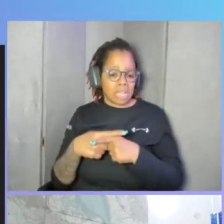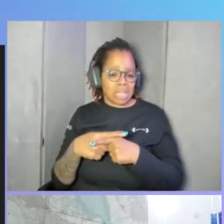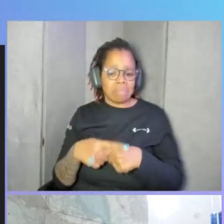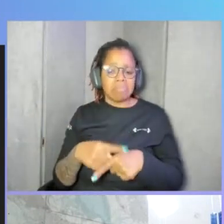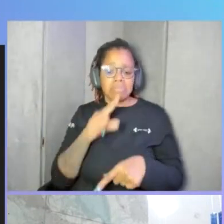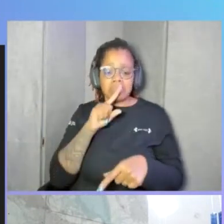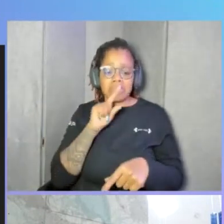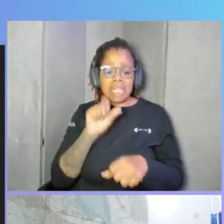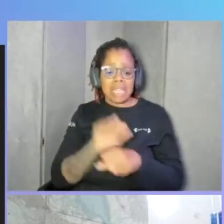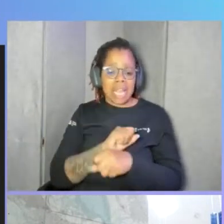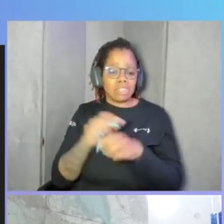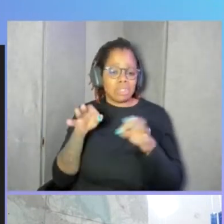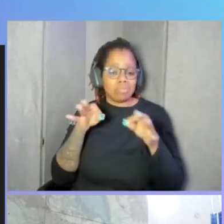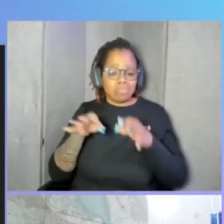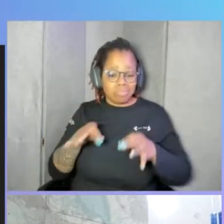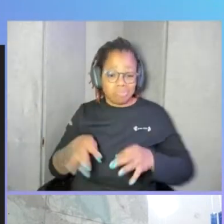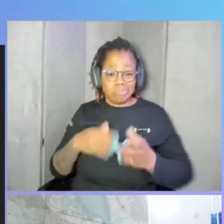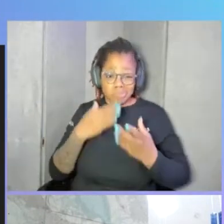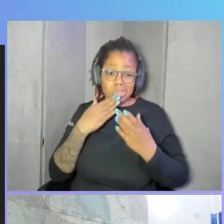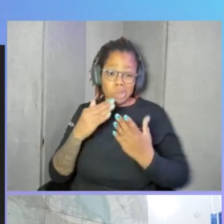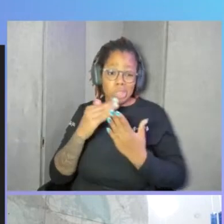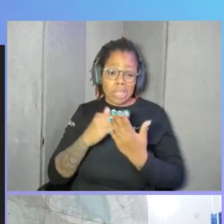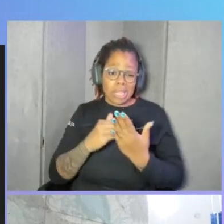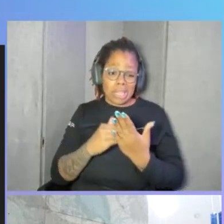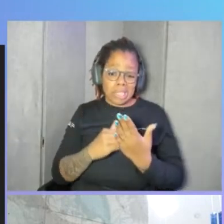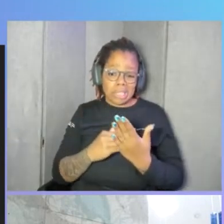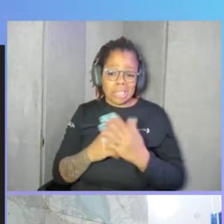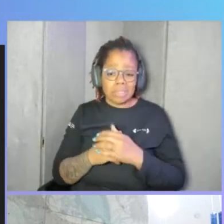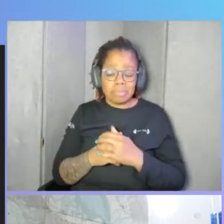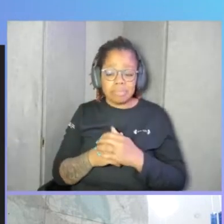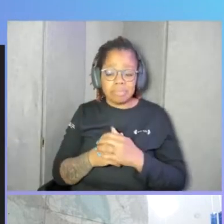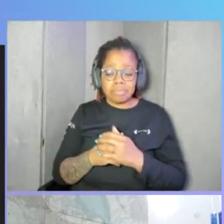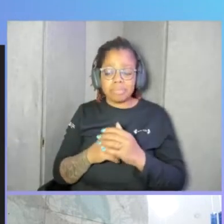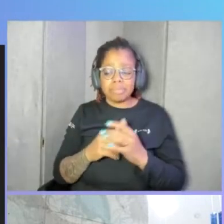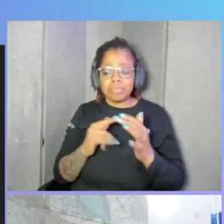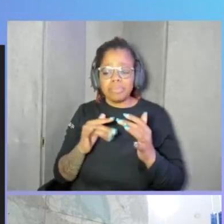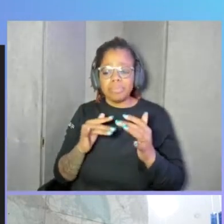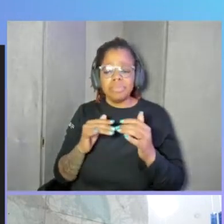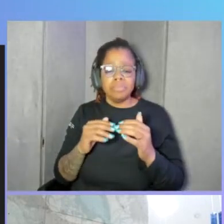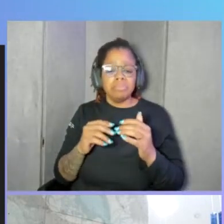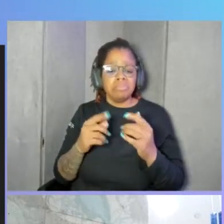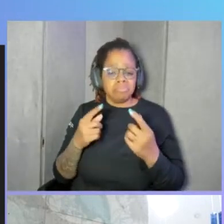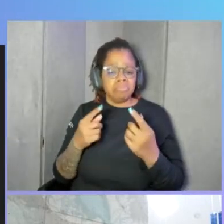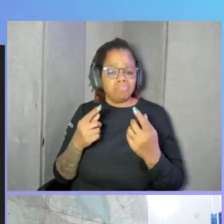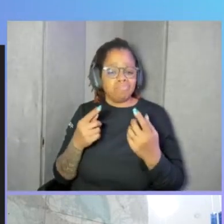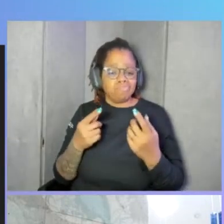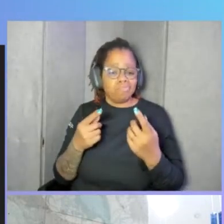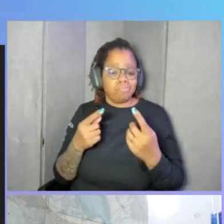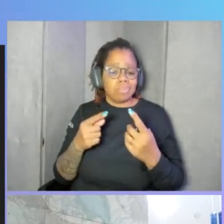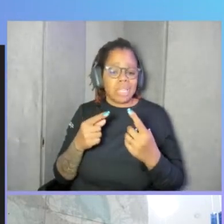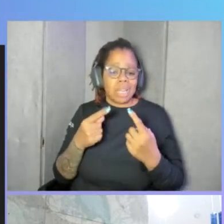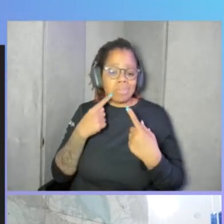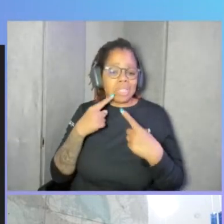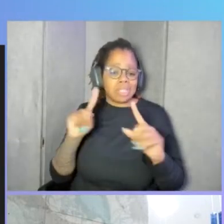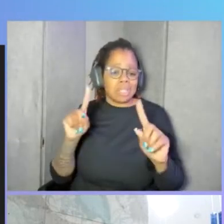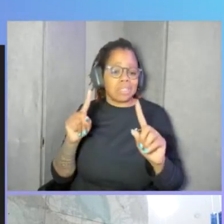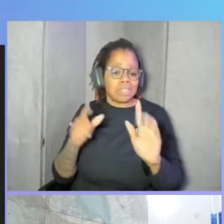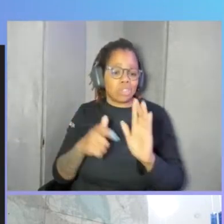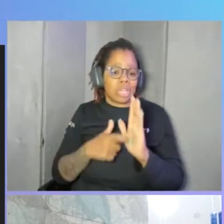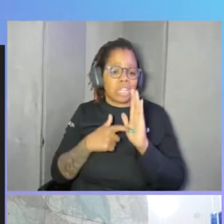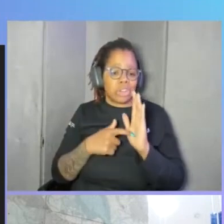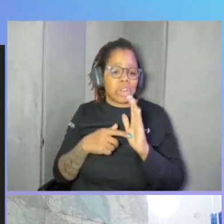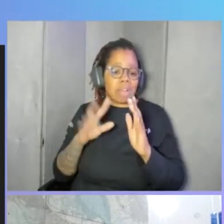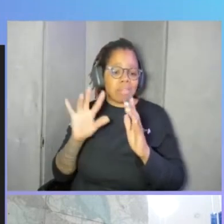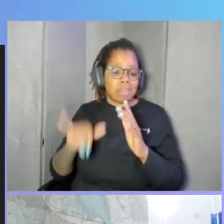actually gives a pretty good list of the affected success criteria. So